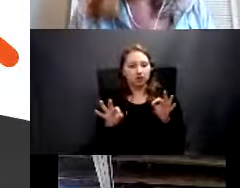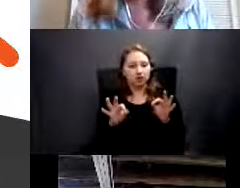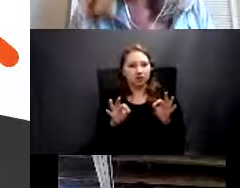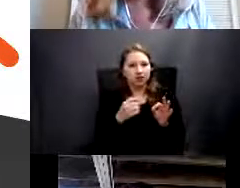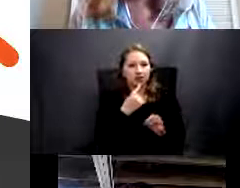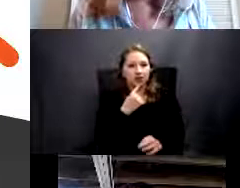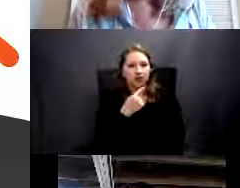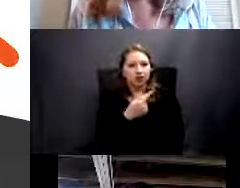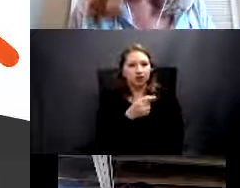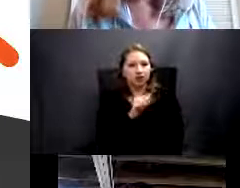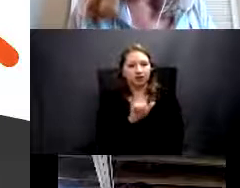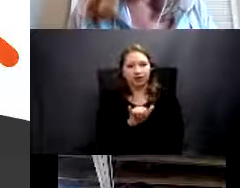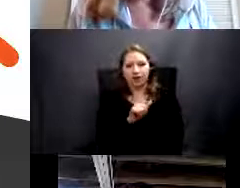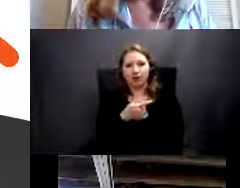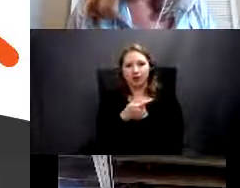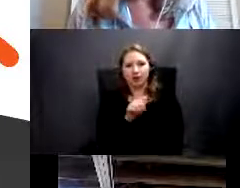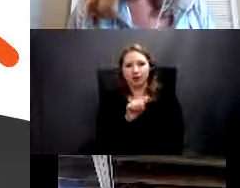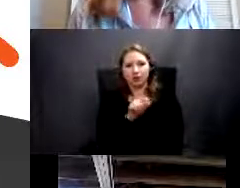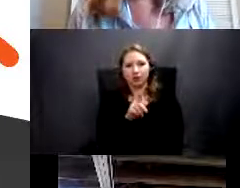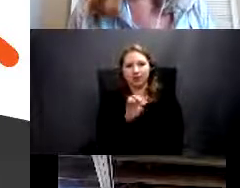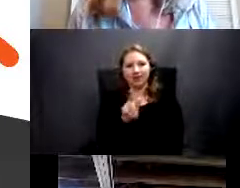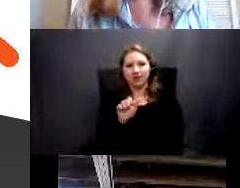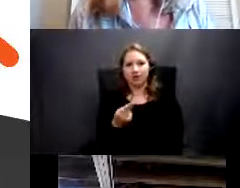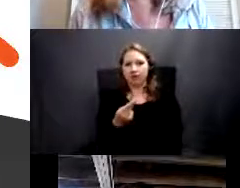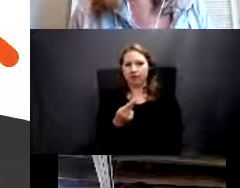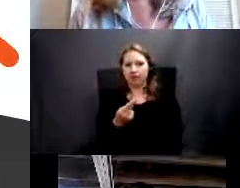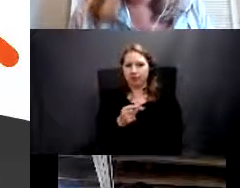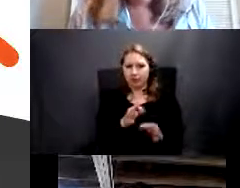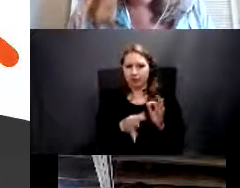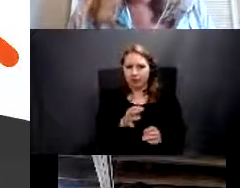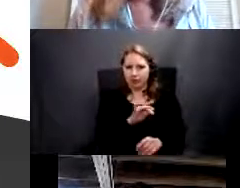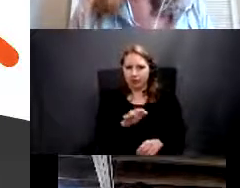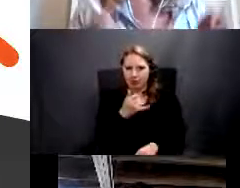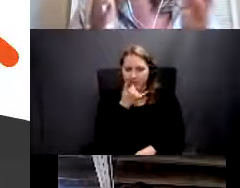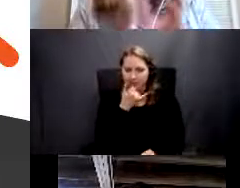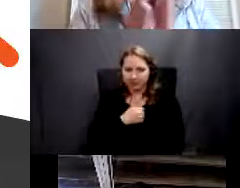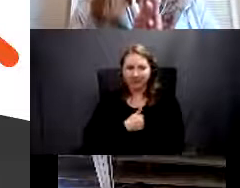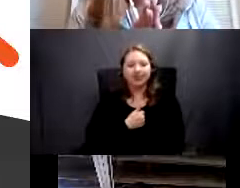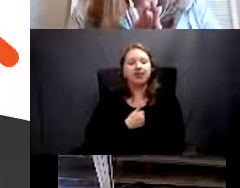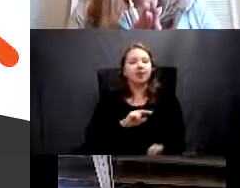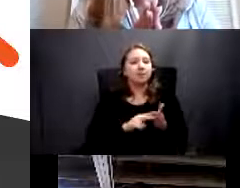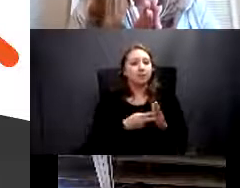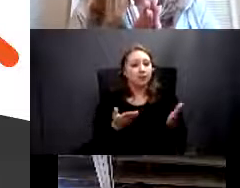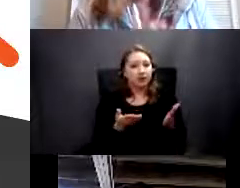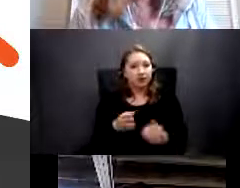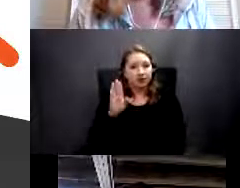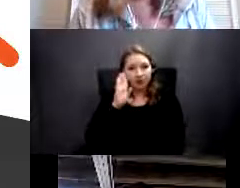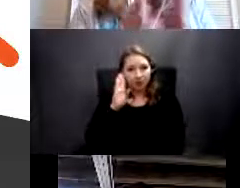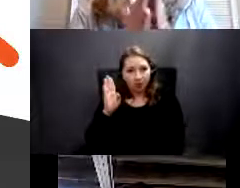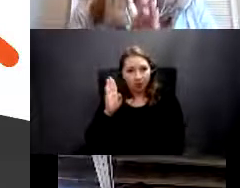gesundheit." And what it means is, hello, God be with